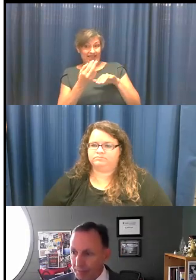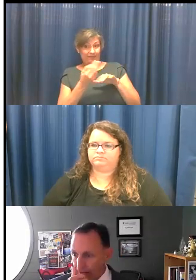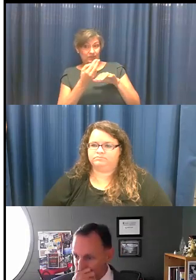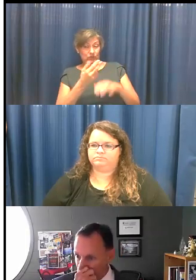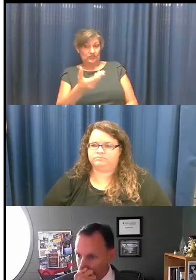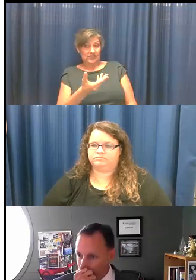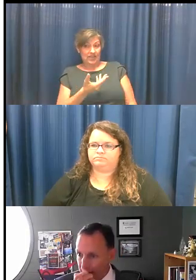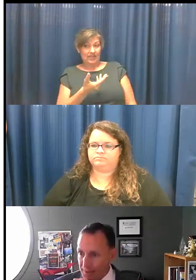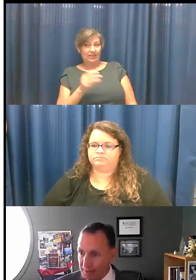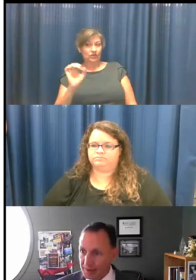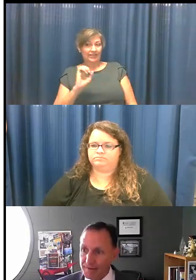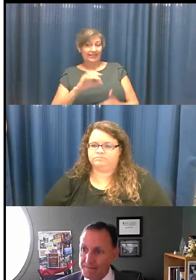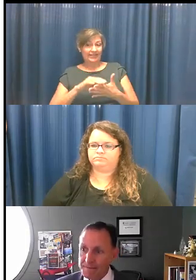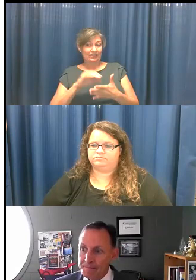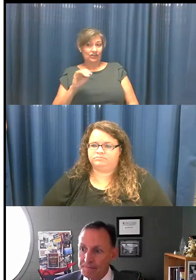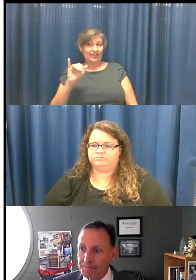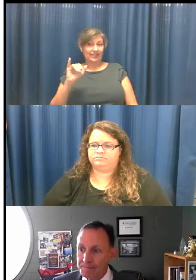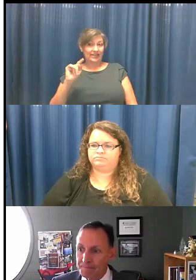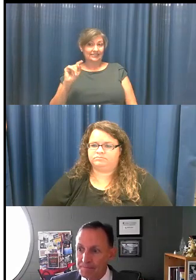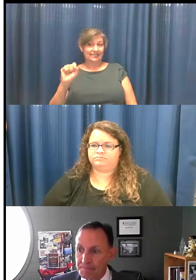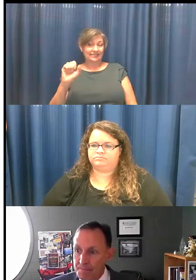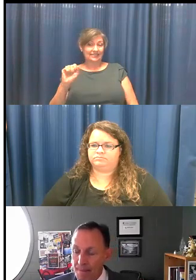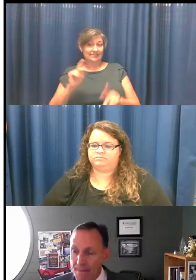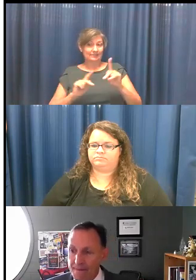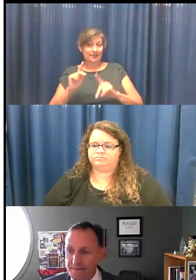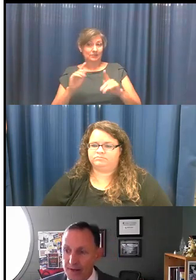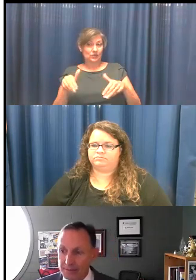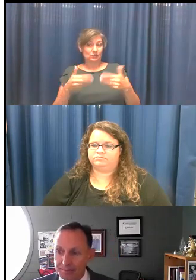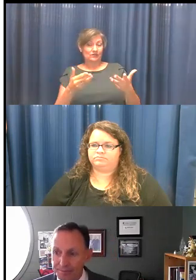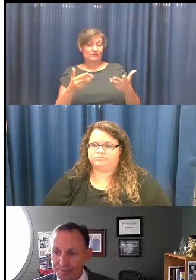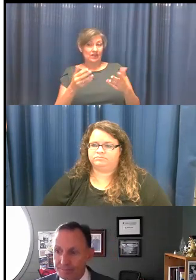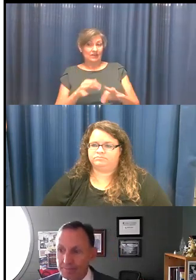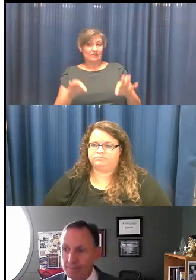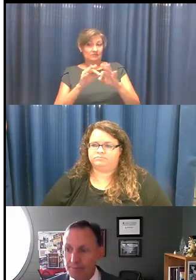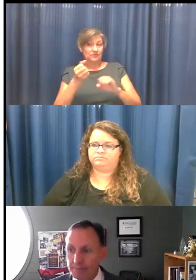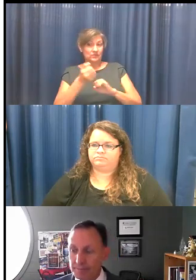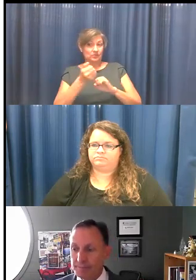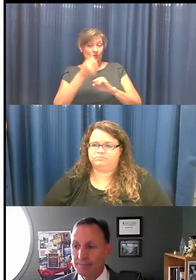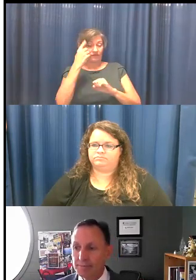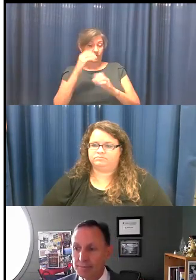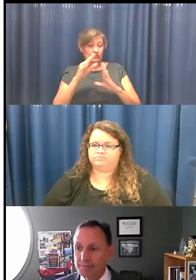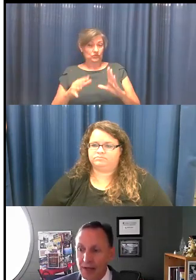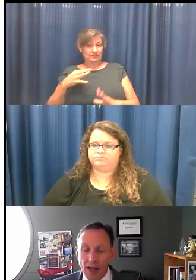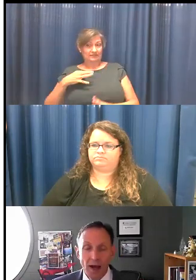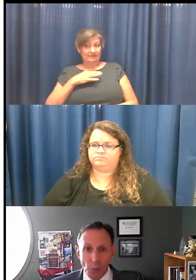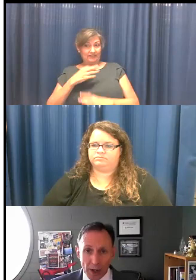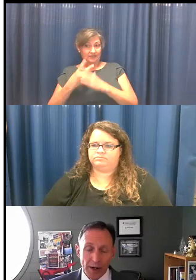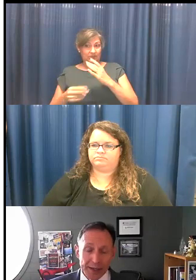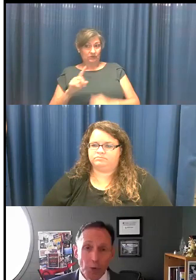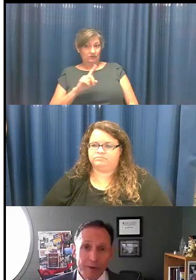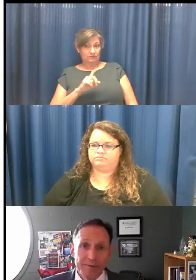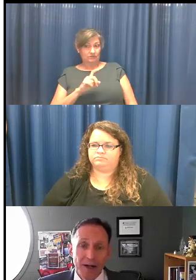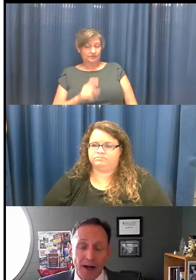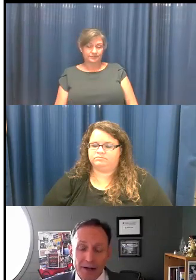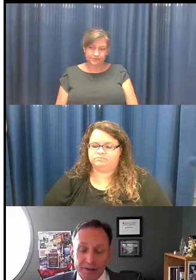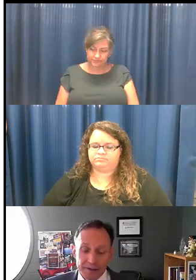hire e-learning and ITSS folks who provide critical support for both students and faculty? Well, I